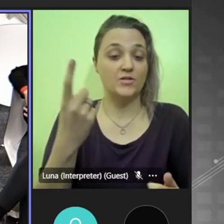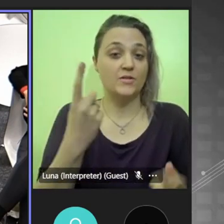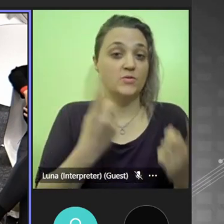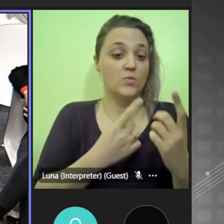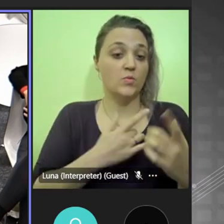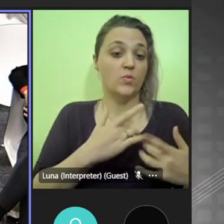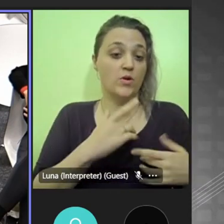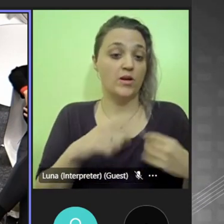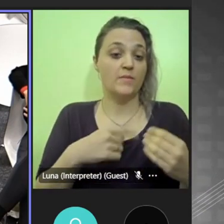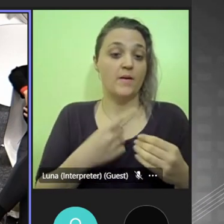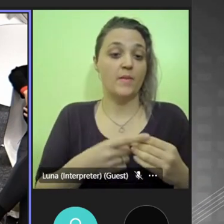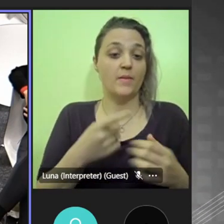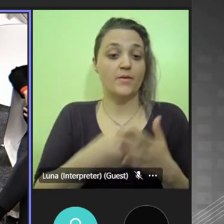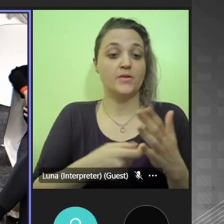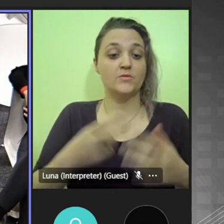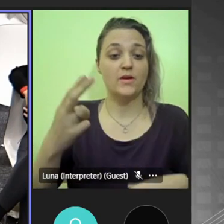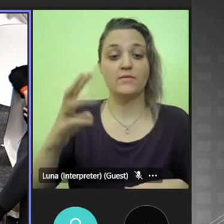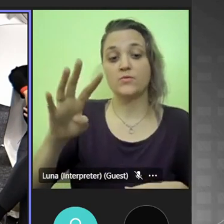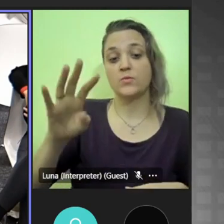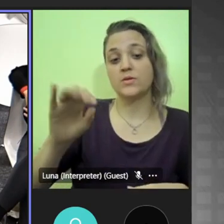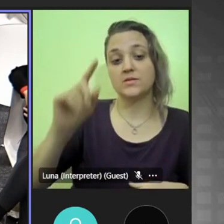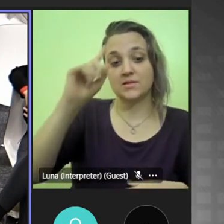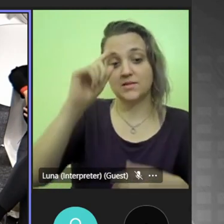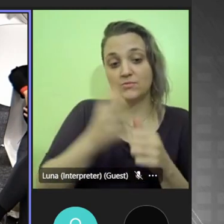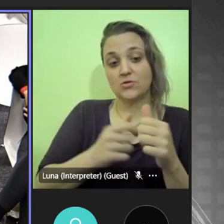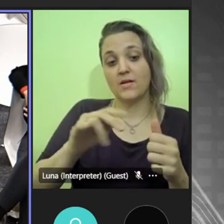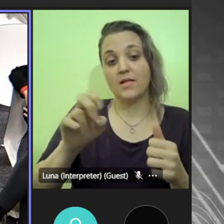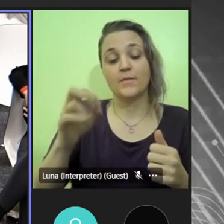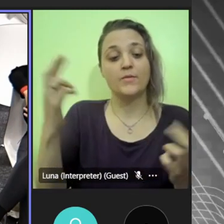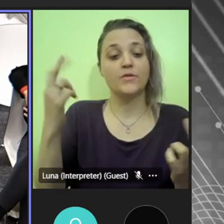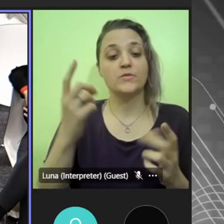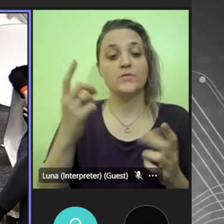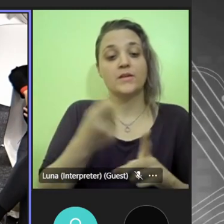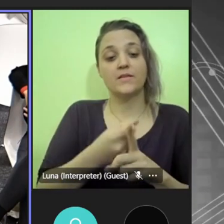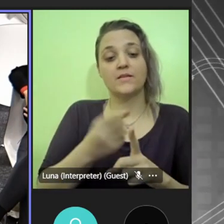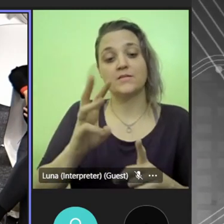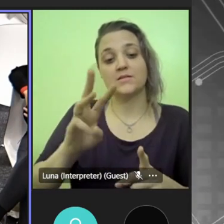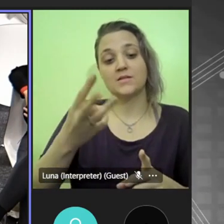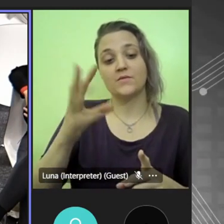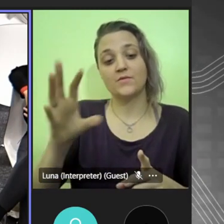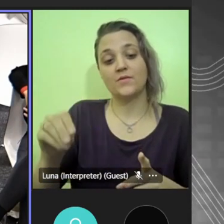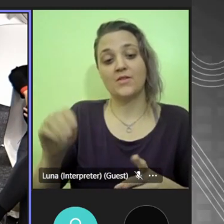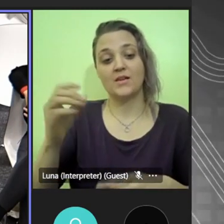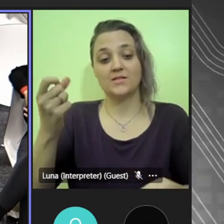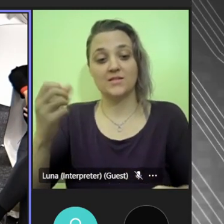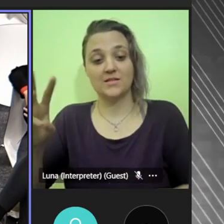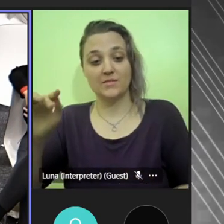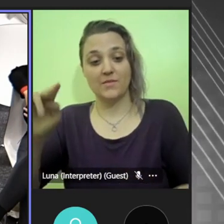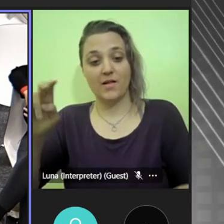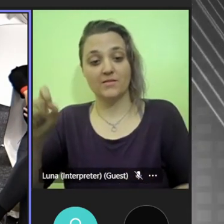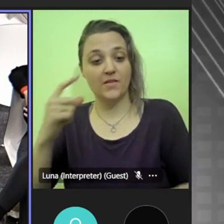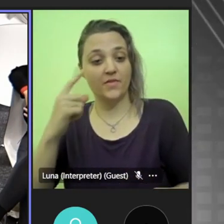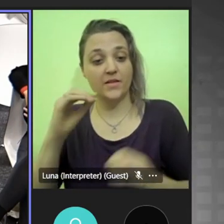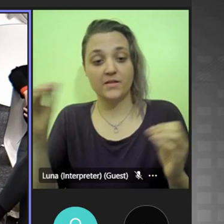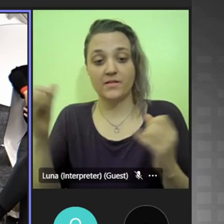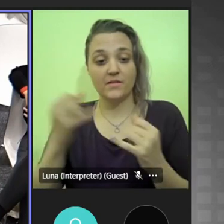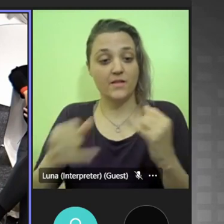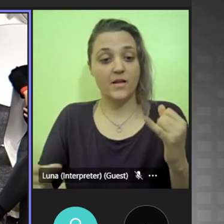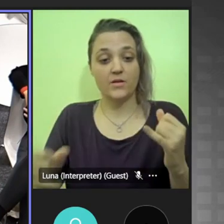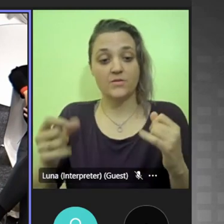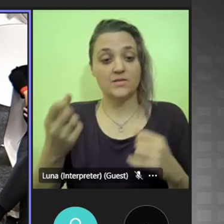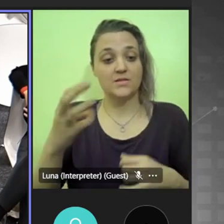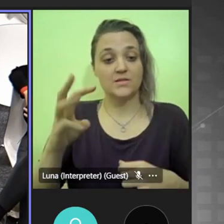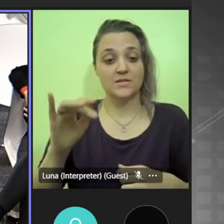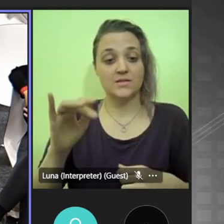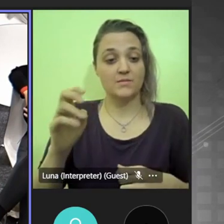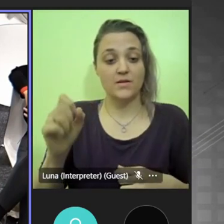I was worried about the prices being too high, 40 cents per mile, but I also realized you'll hit that 650 point at 16 miles. And I don't think